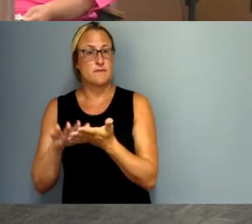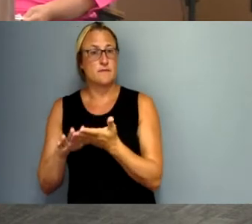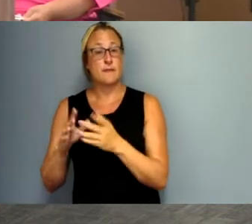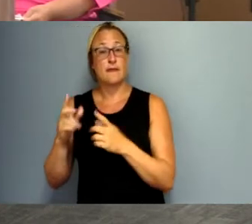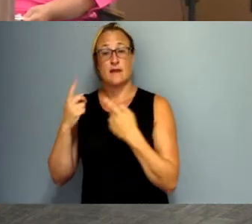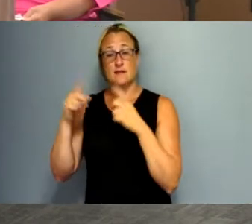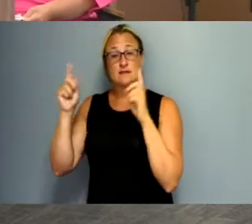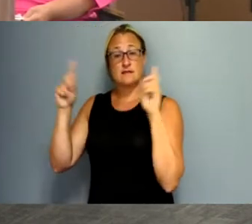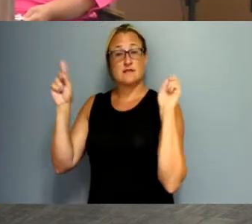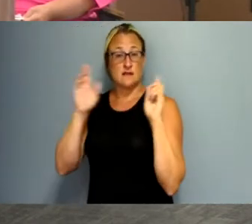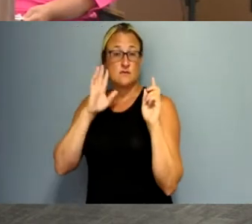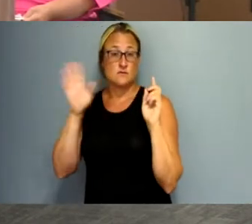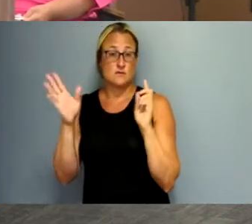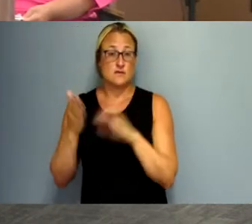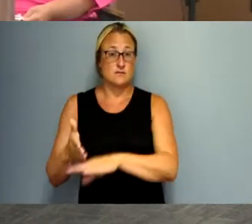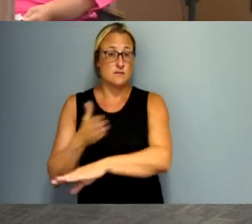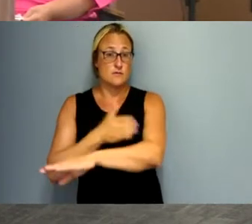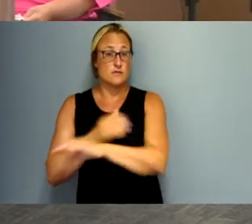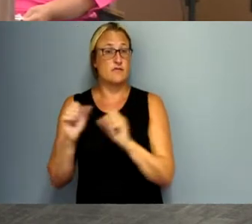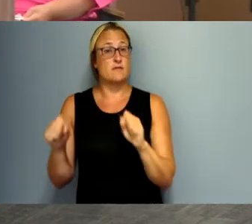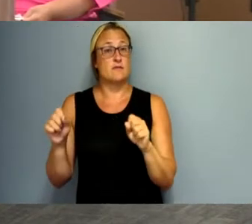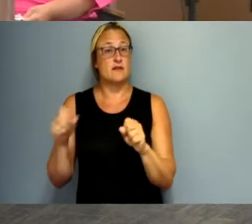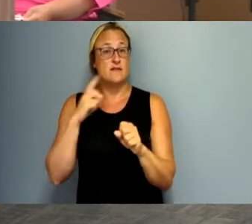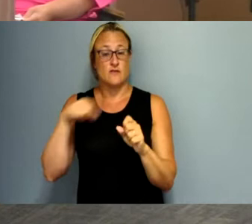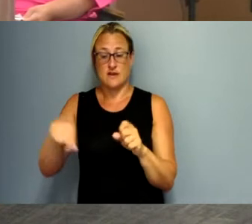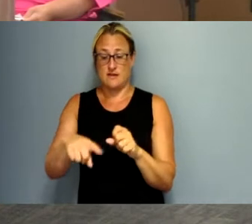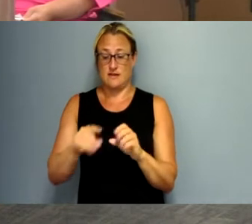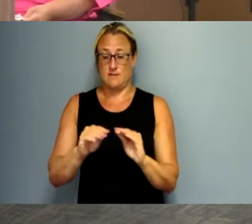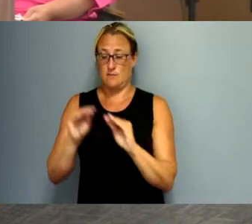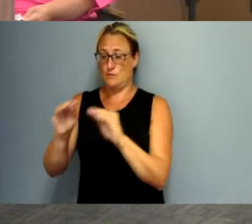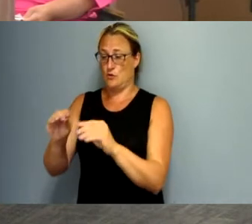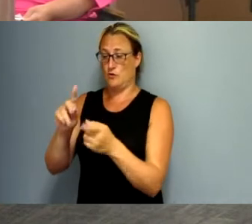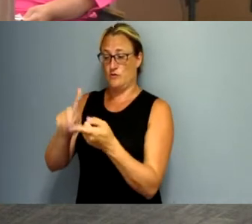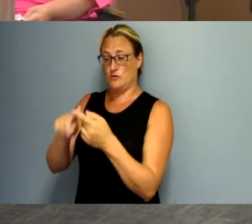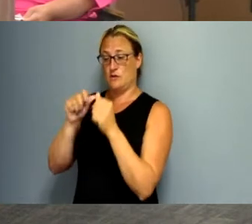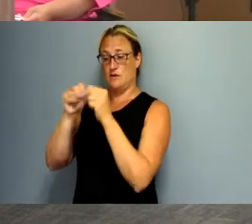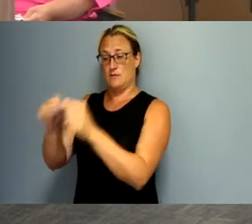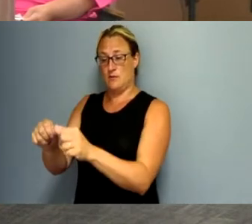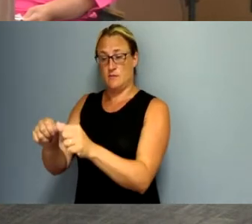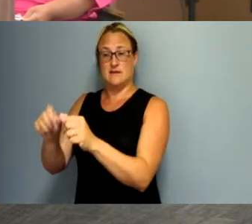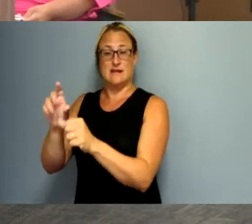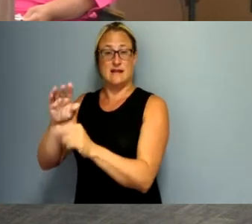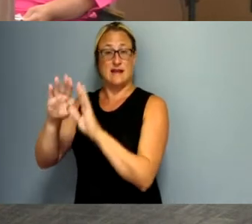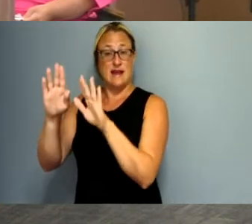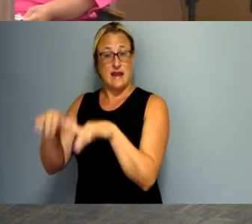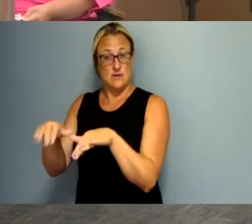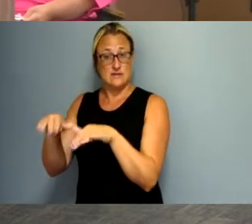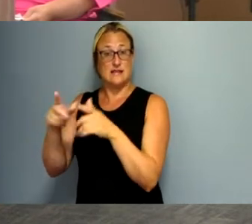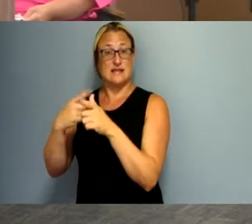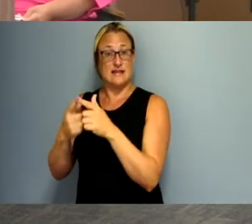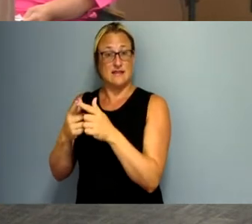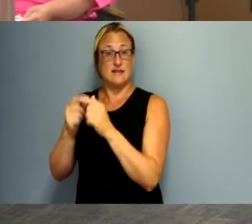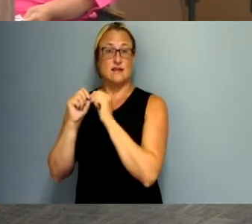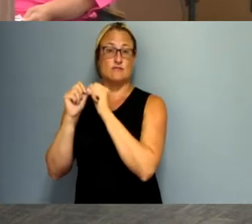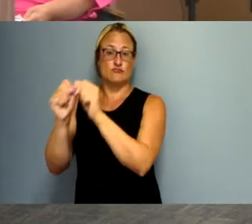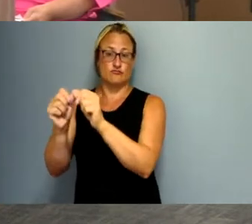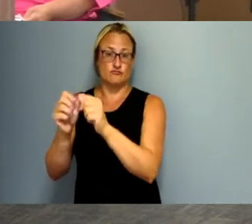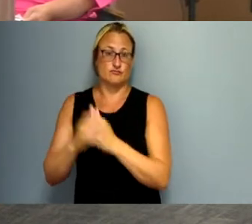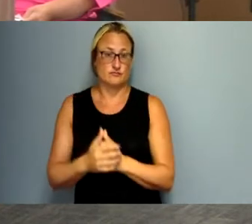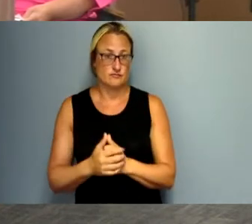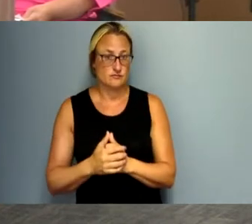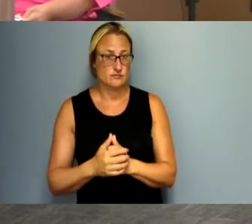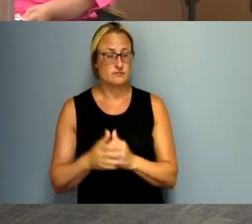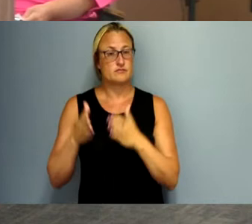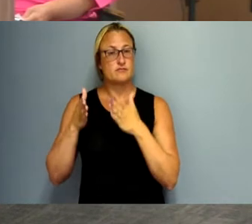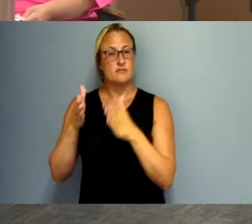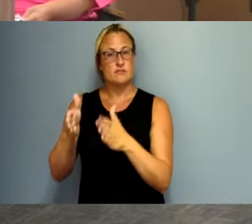anticipated to improve the ability for clients to move into stable permanent housing and to retain long-term housing. The street medicine outreach team is modeled